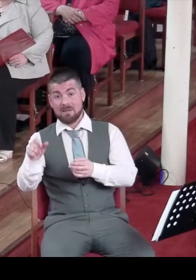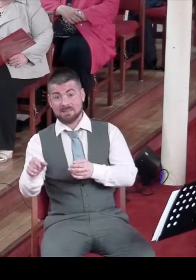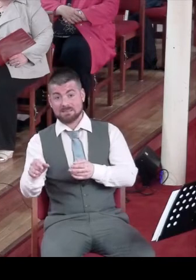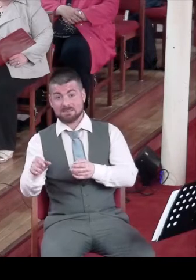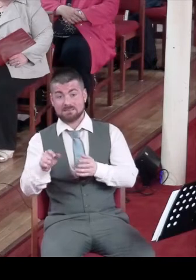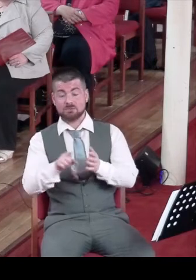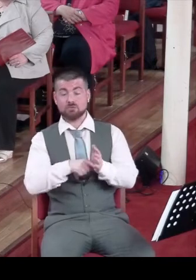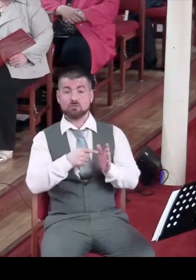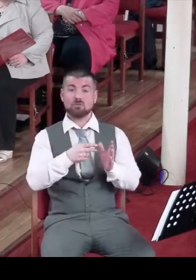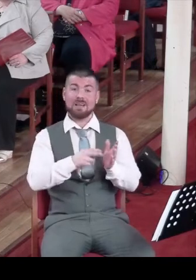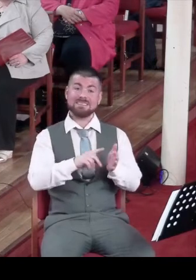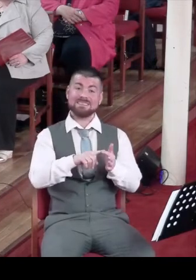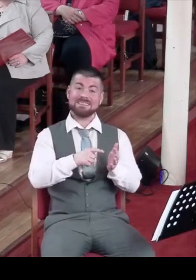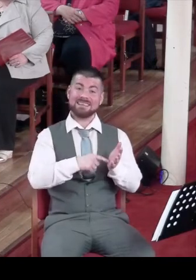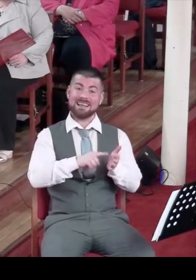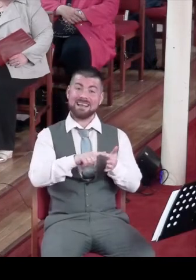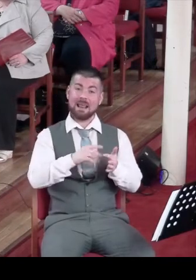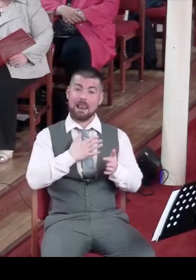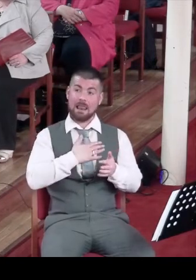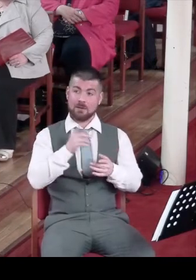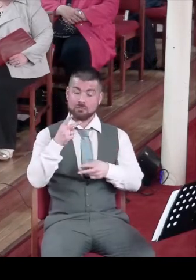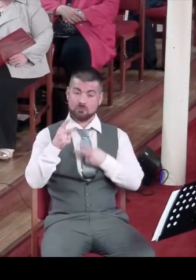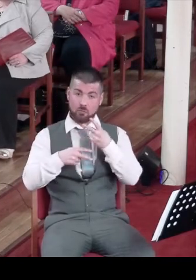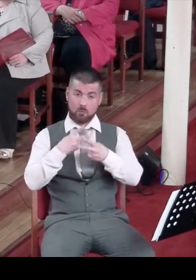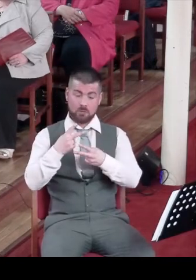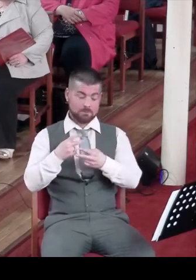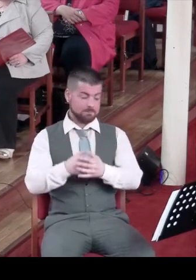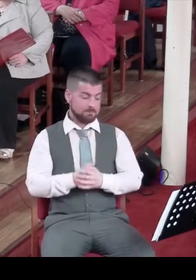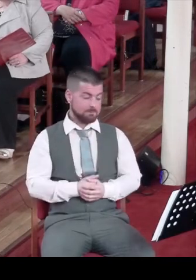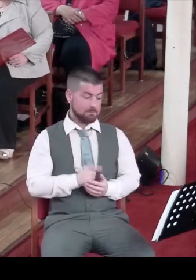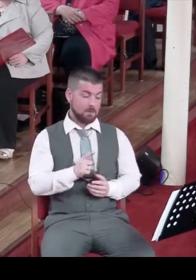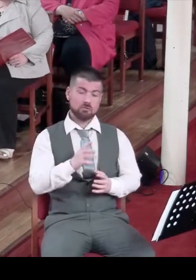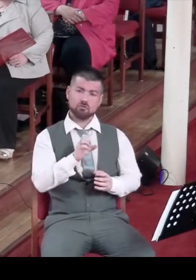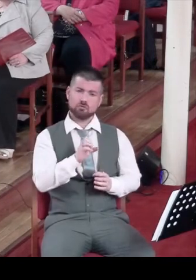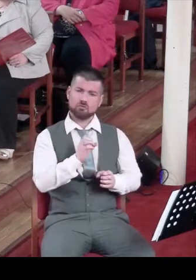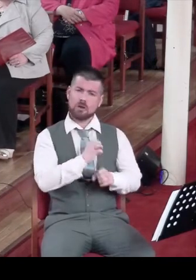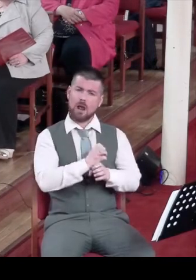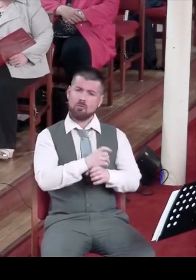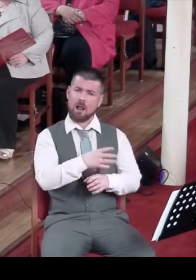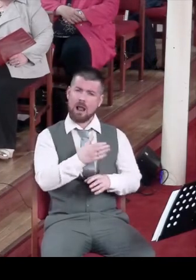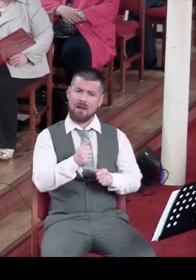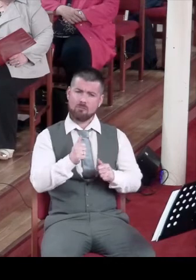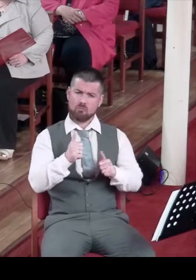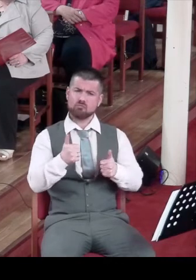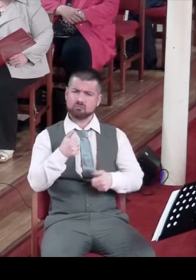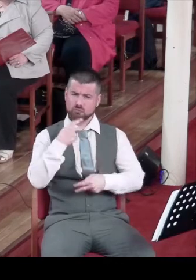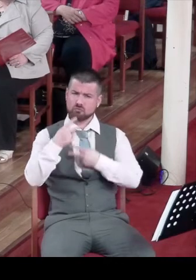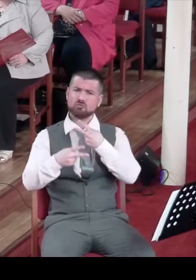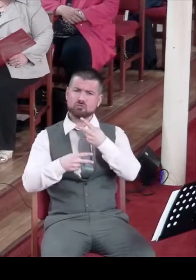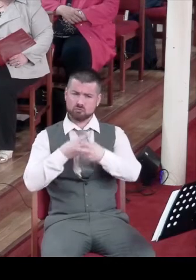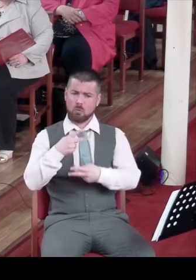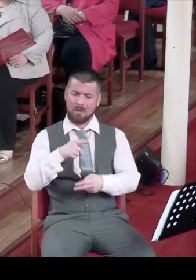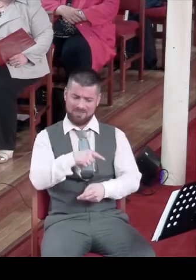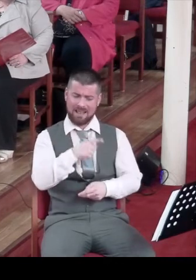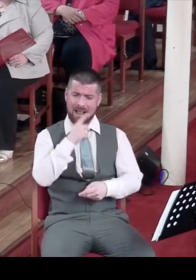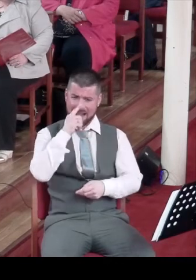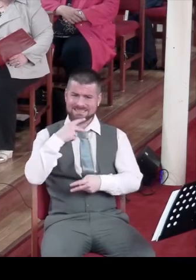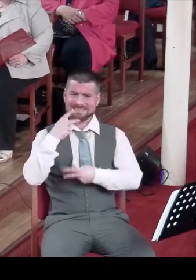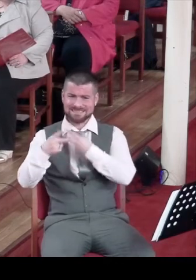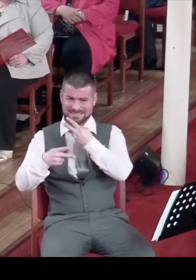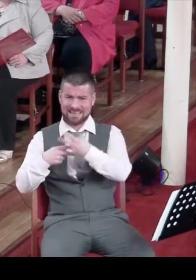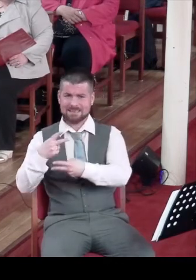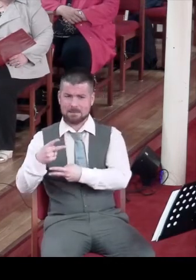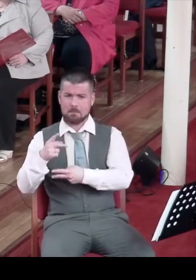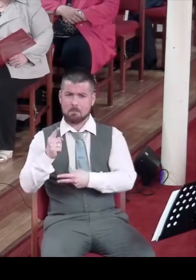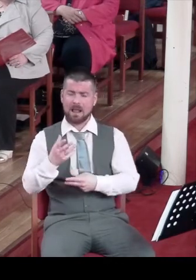by Charles Wesley, it has not only got an amazing tune that we sing it to, but also has words that